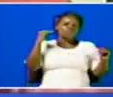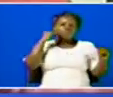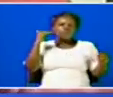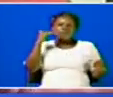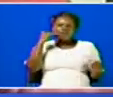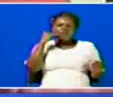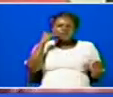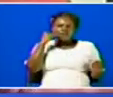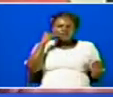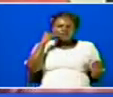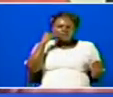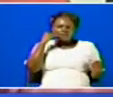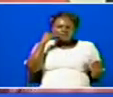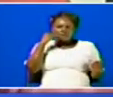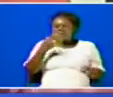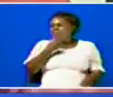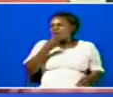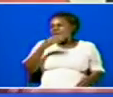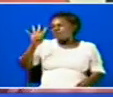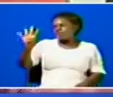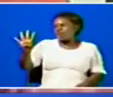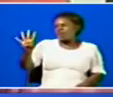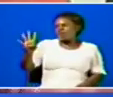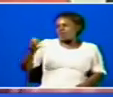had four males and one female,